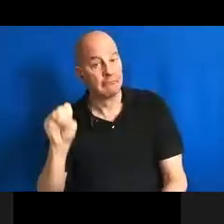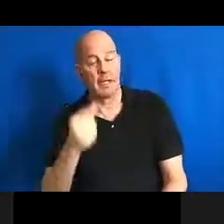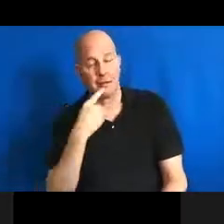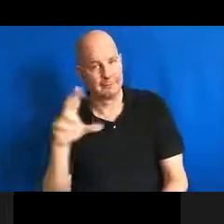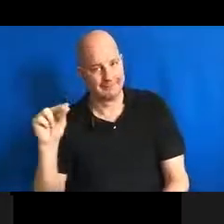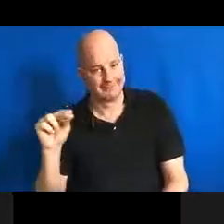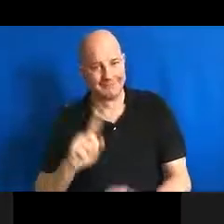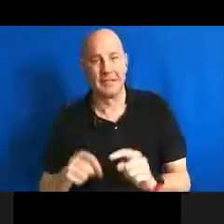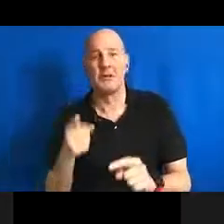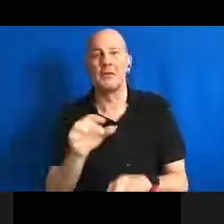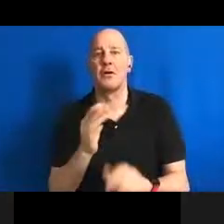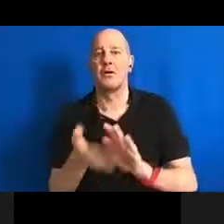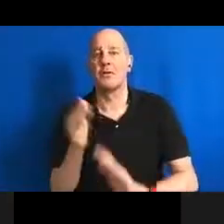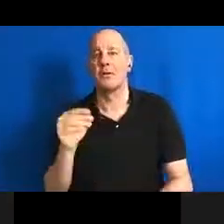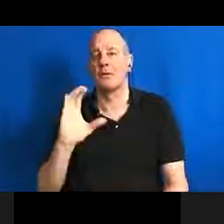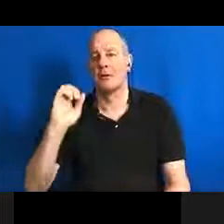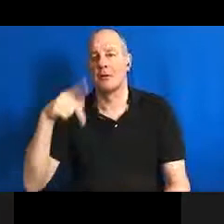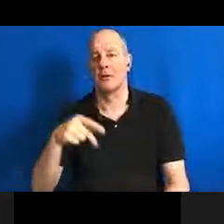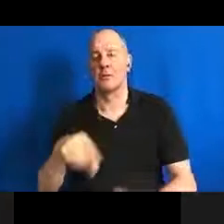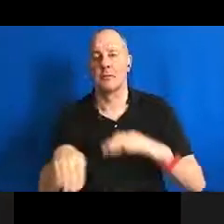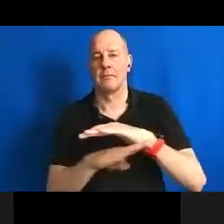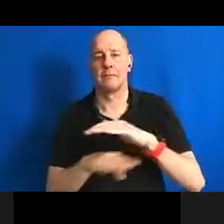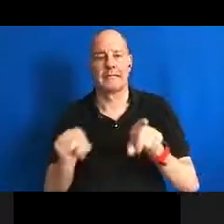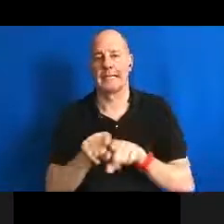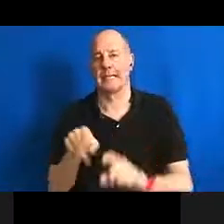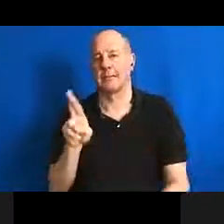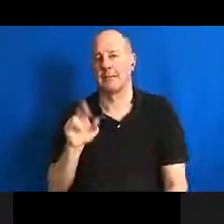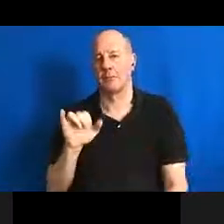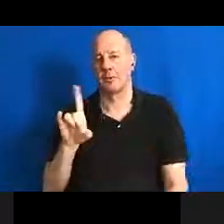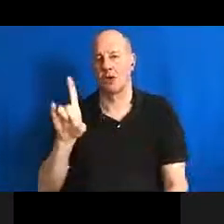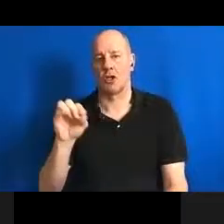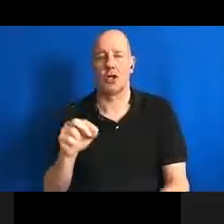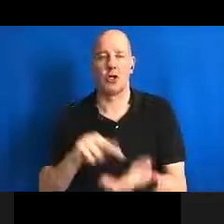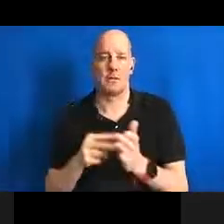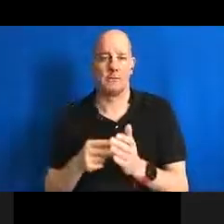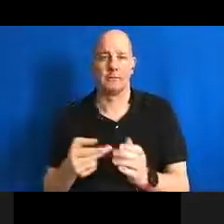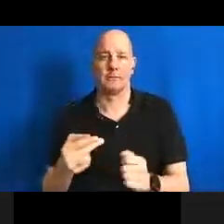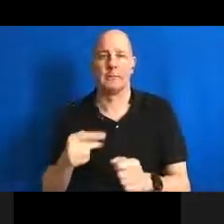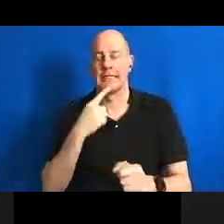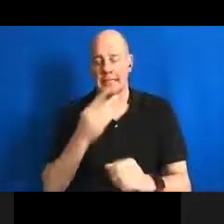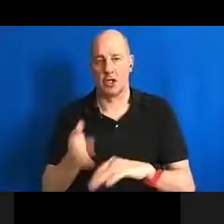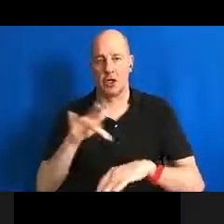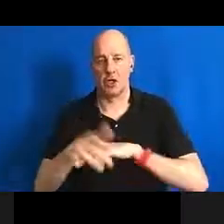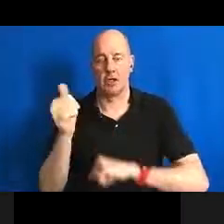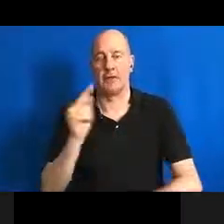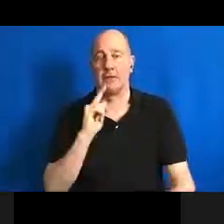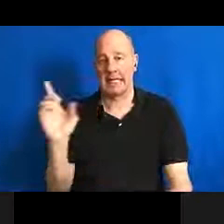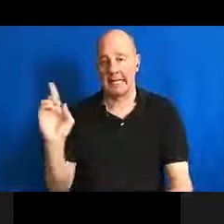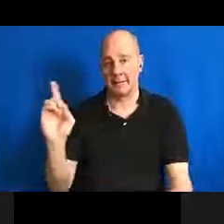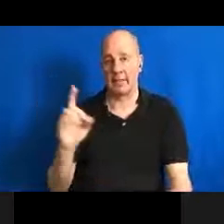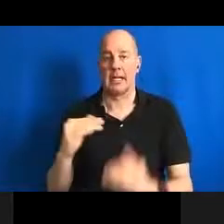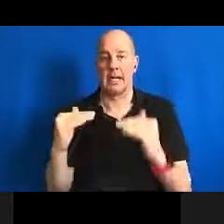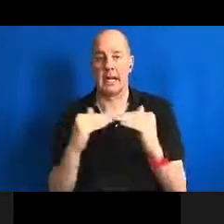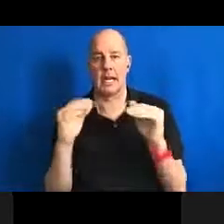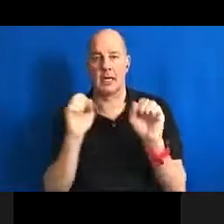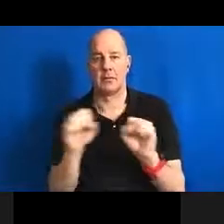basis, like Ricardo was talking about earlier, primarily being democratic and equitable. There will be no